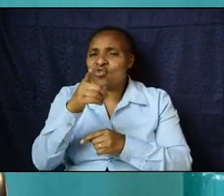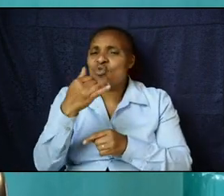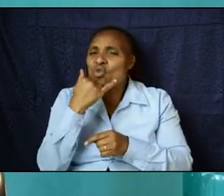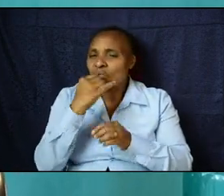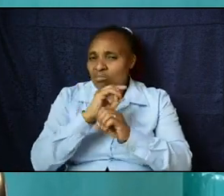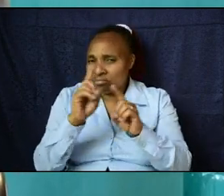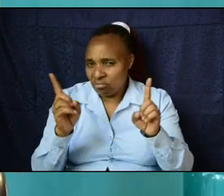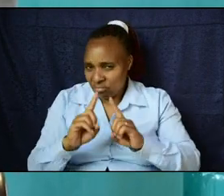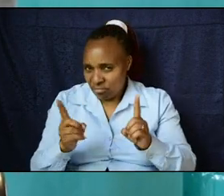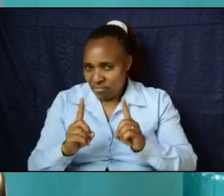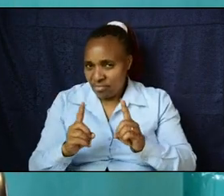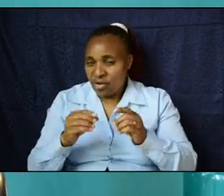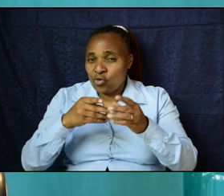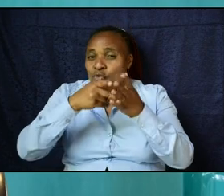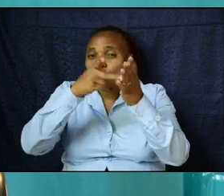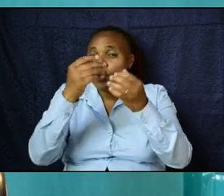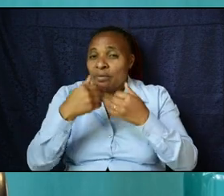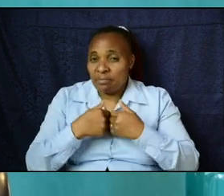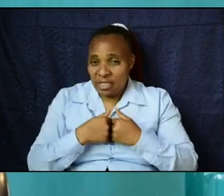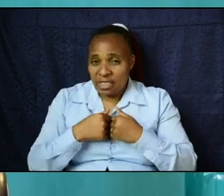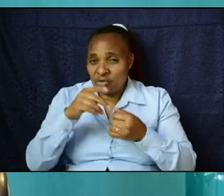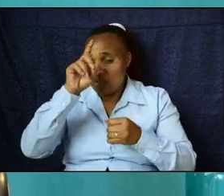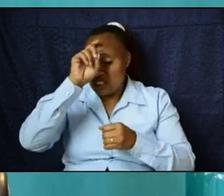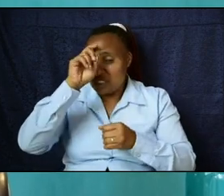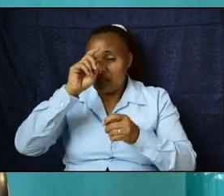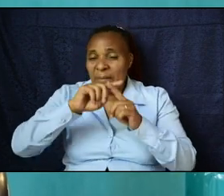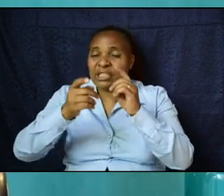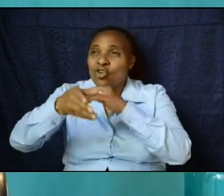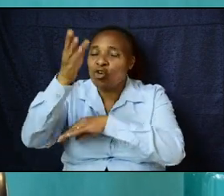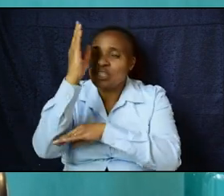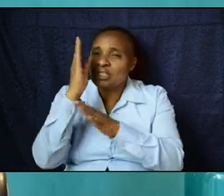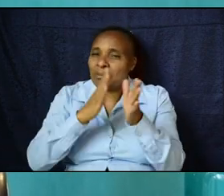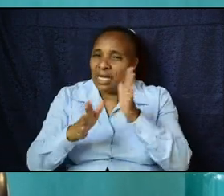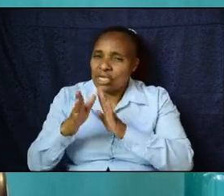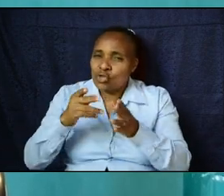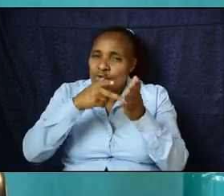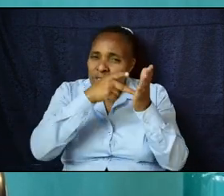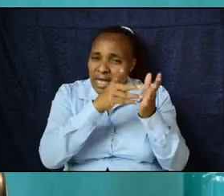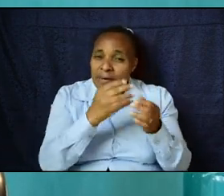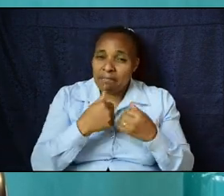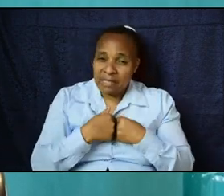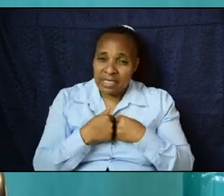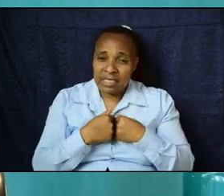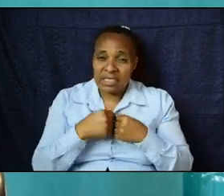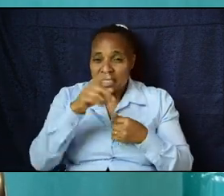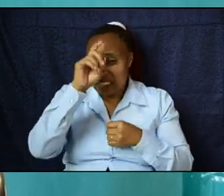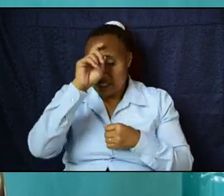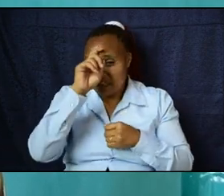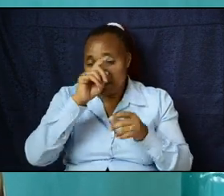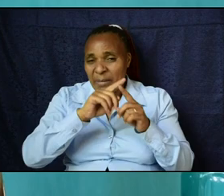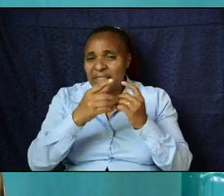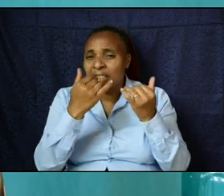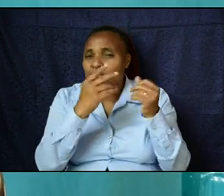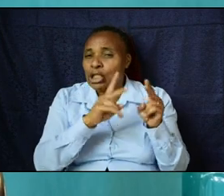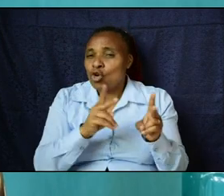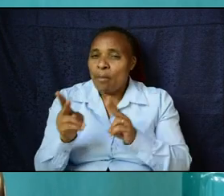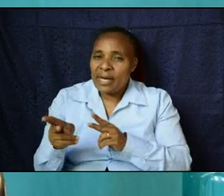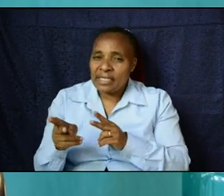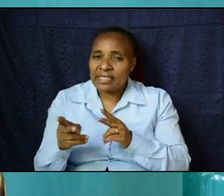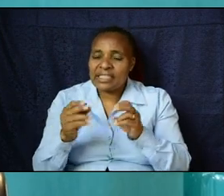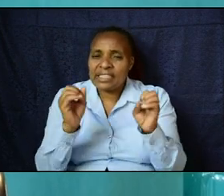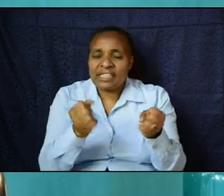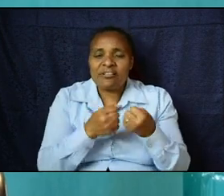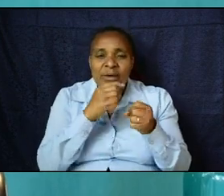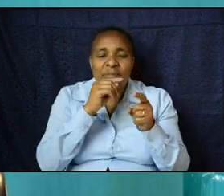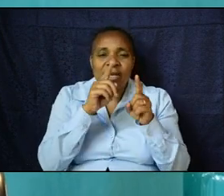fault that you sold me to Egypt. It was God's plan that you sent me to Egypt." Because in actual sense, Joseph saved